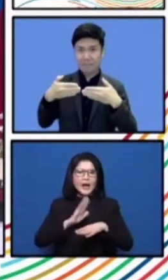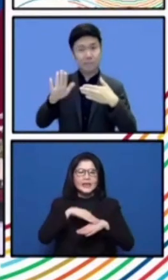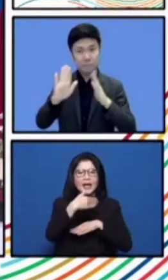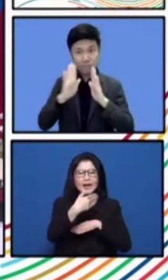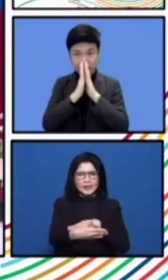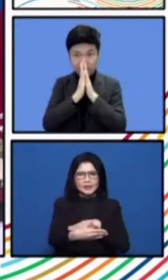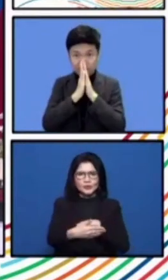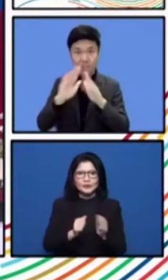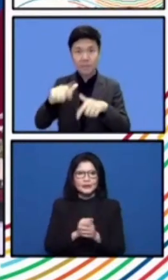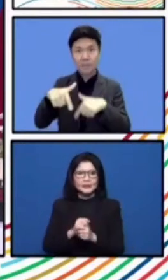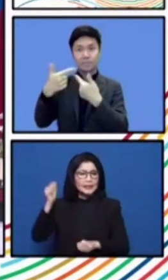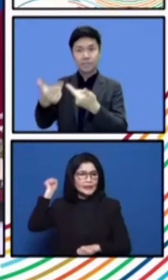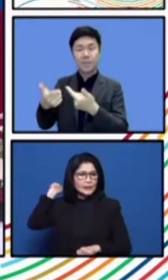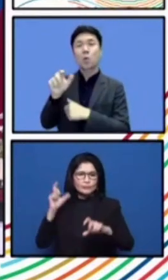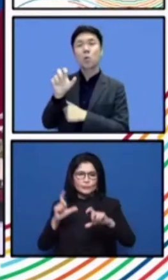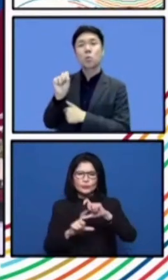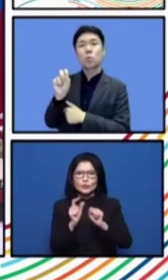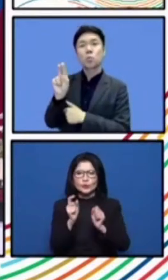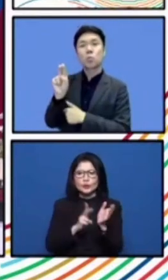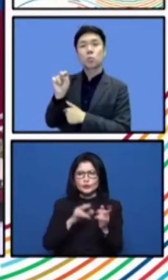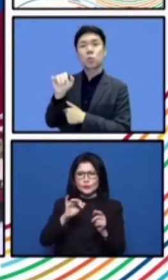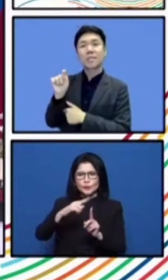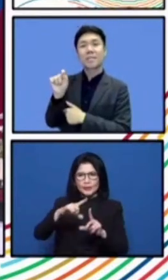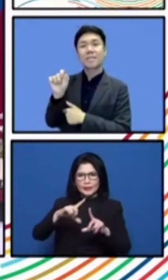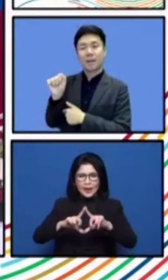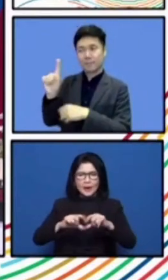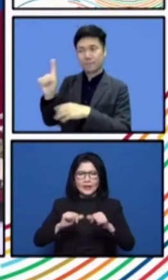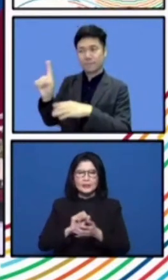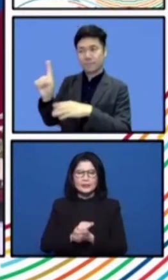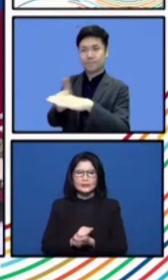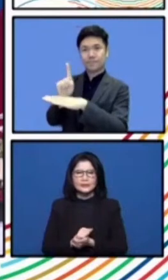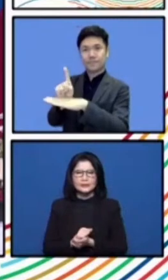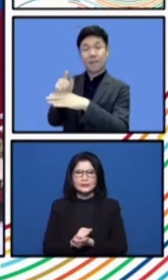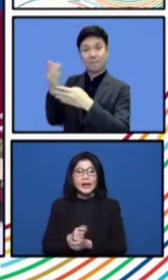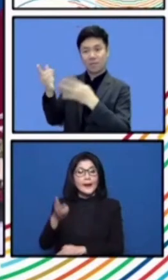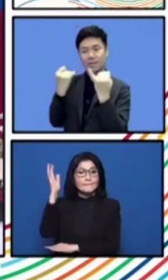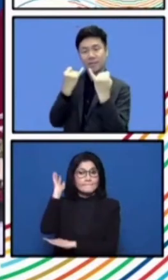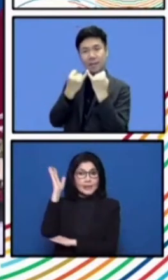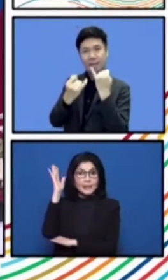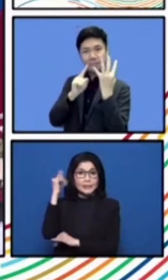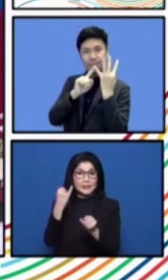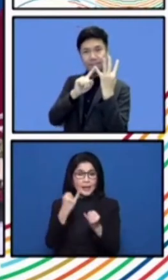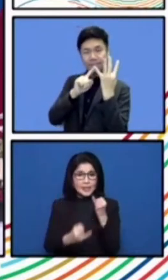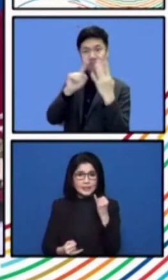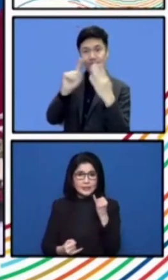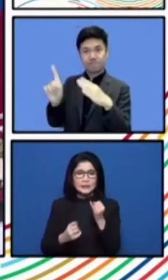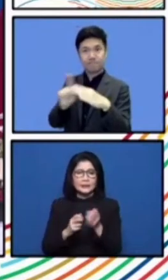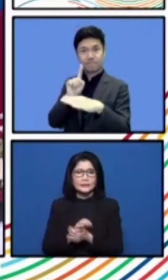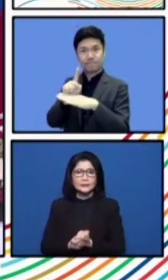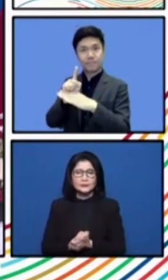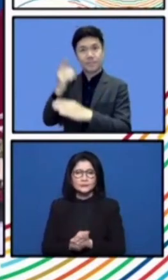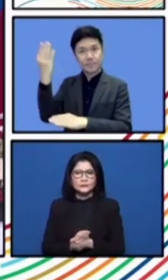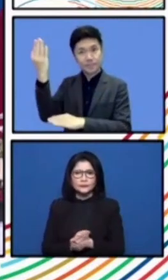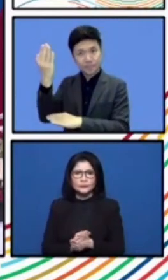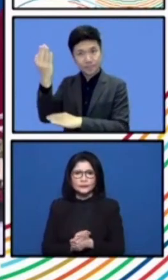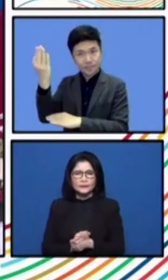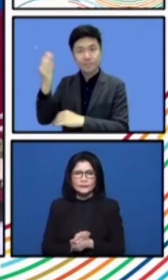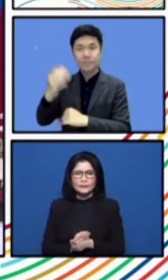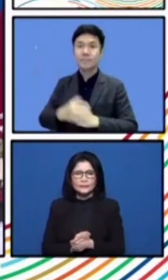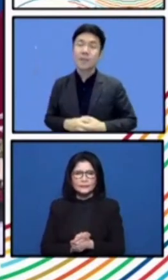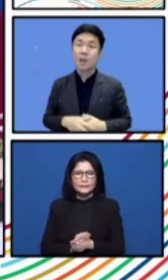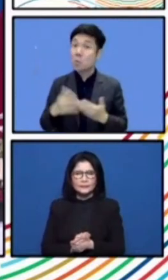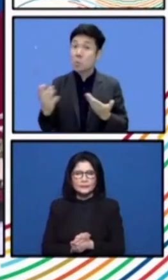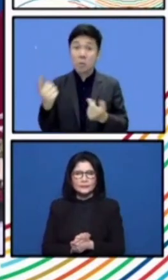it's the last part of uh panelists uh what are some of the Innovative